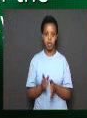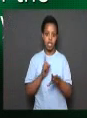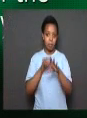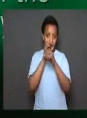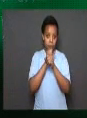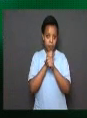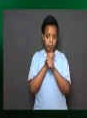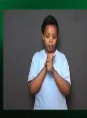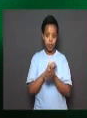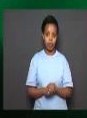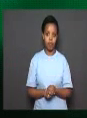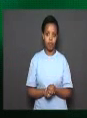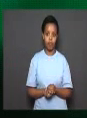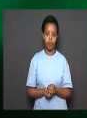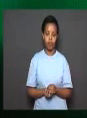Time's up.